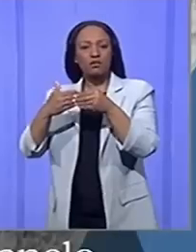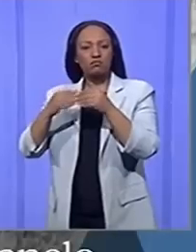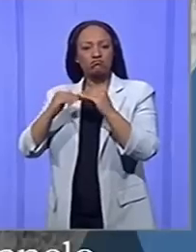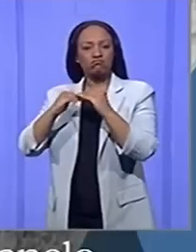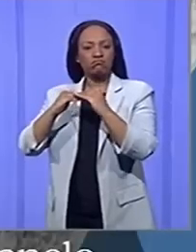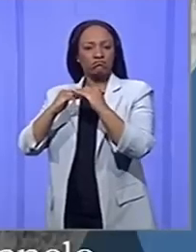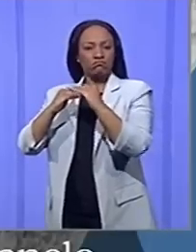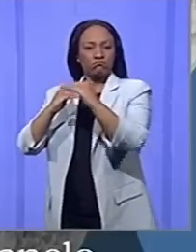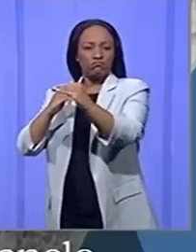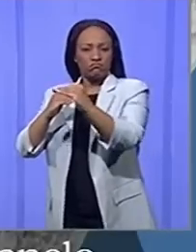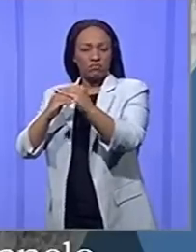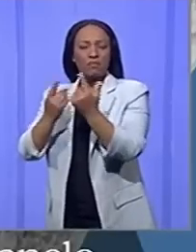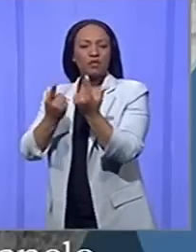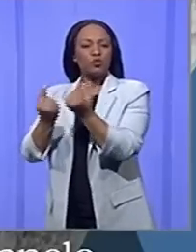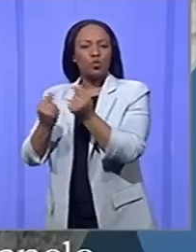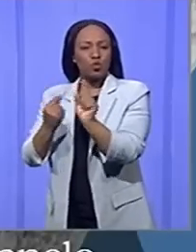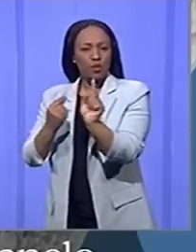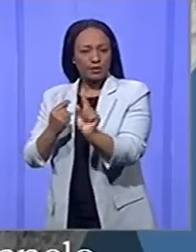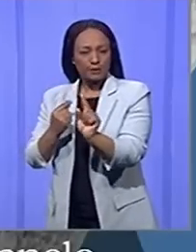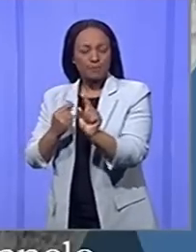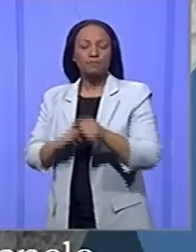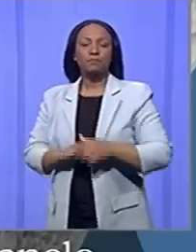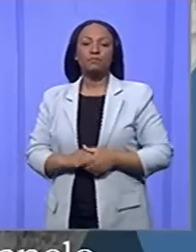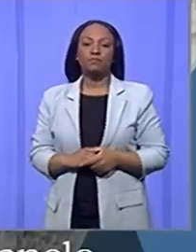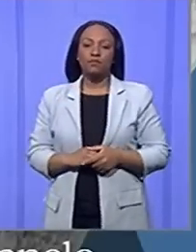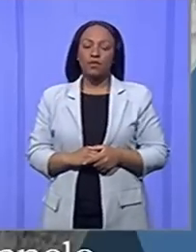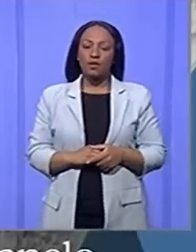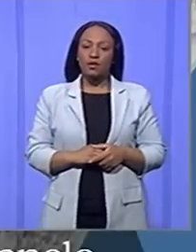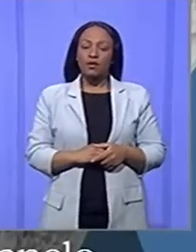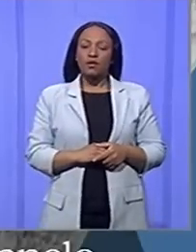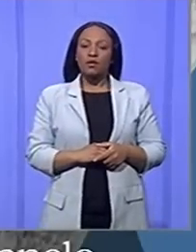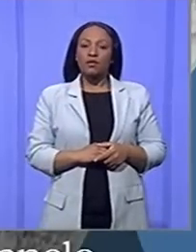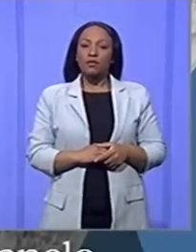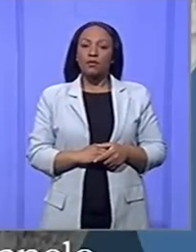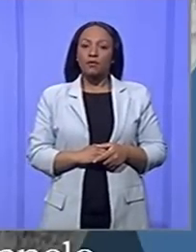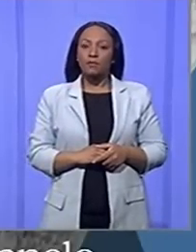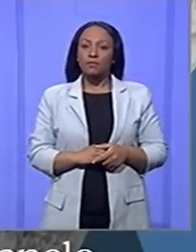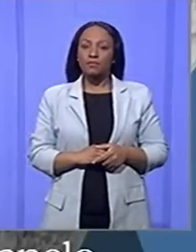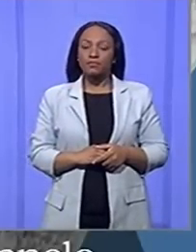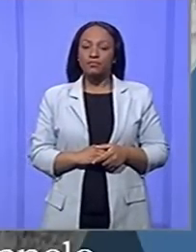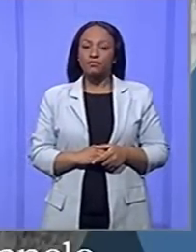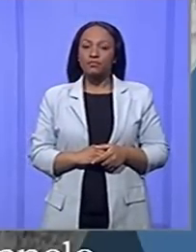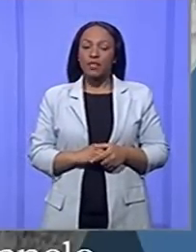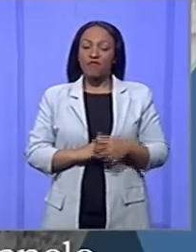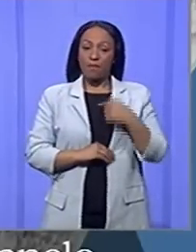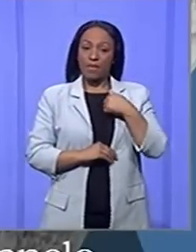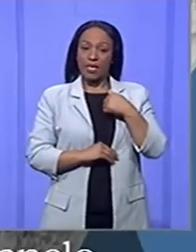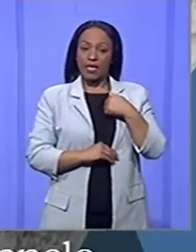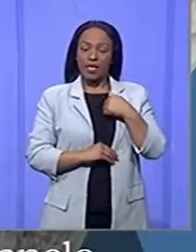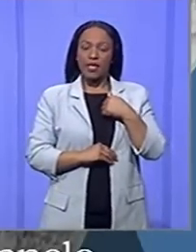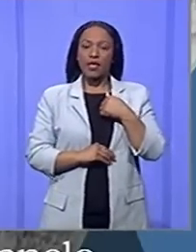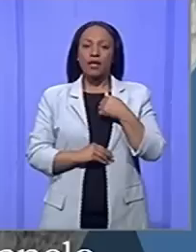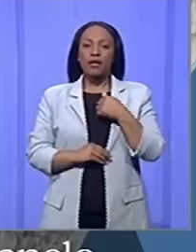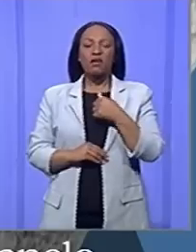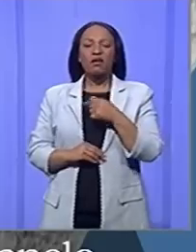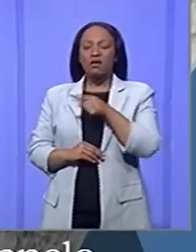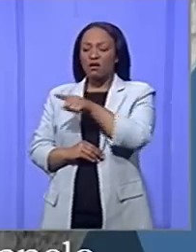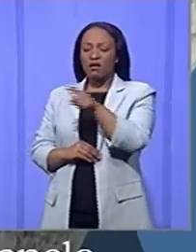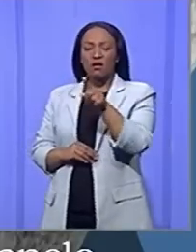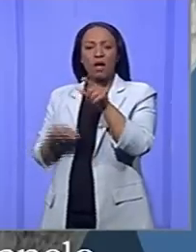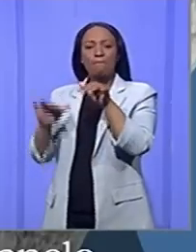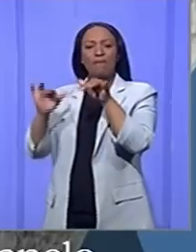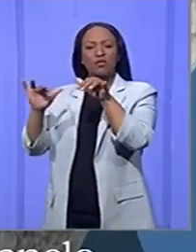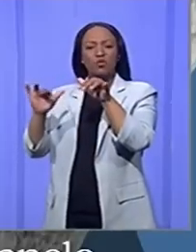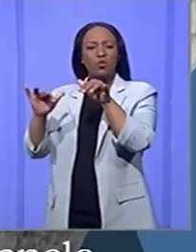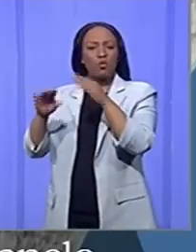O ya ka nna o tshwanetse ho be le mehato kgatlanong le batho ba ba sa sebetseng ba ba senang